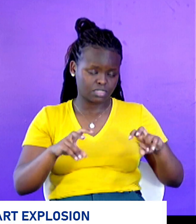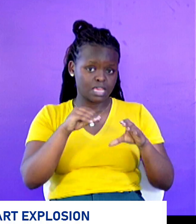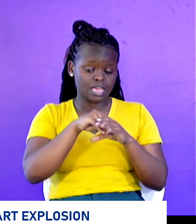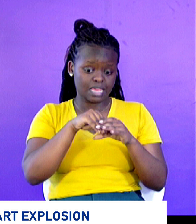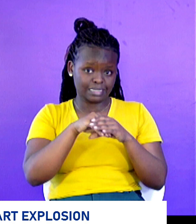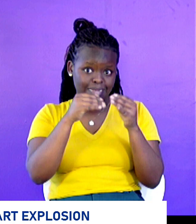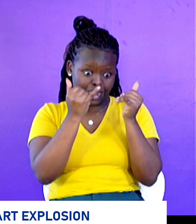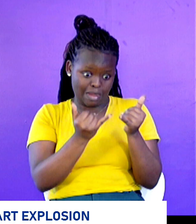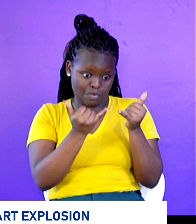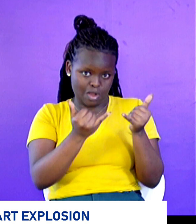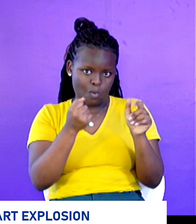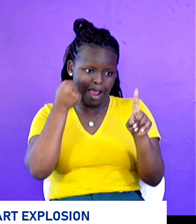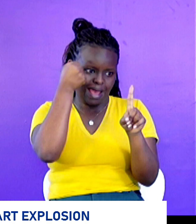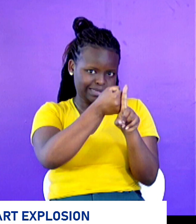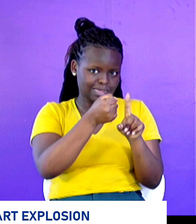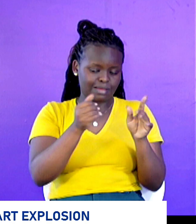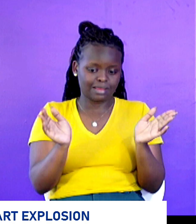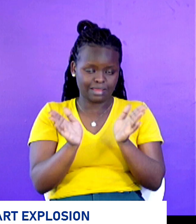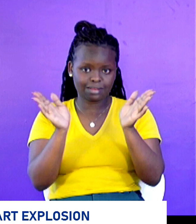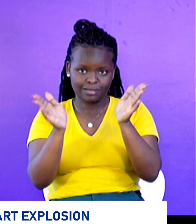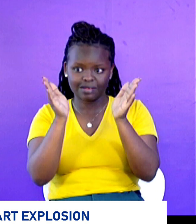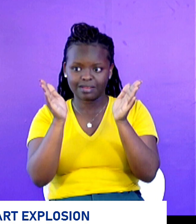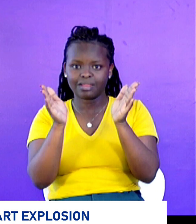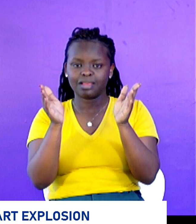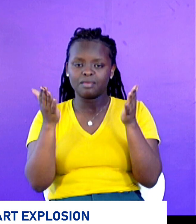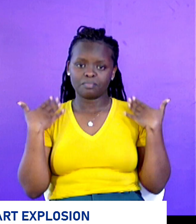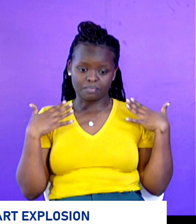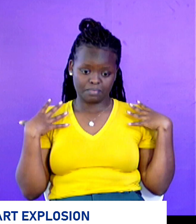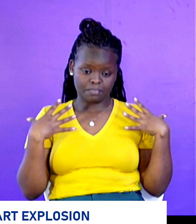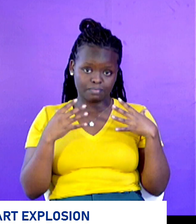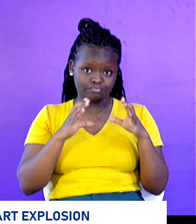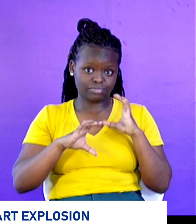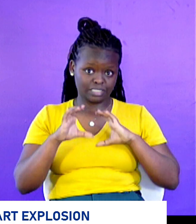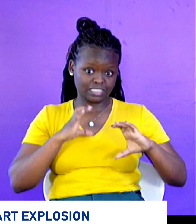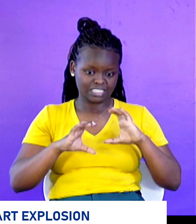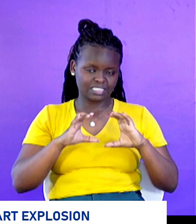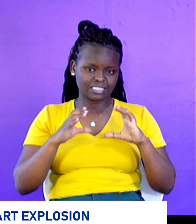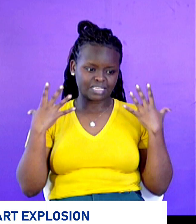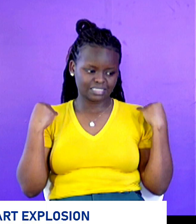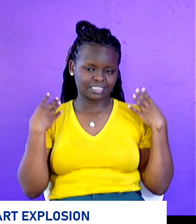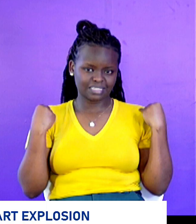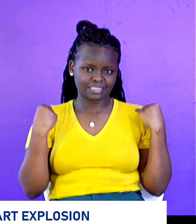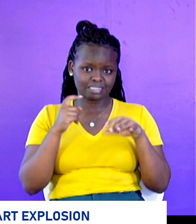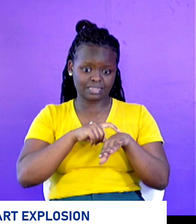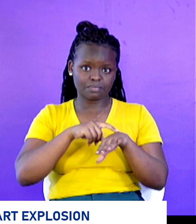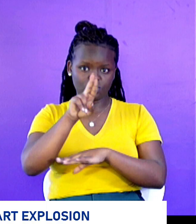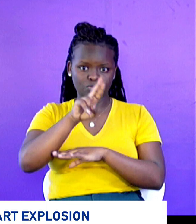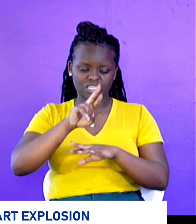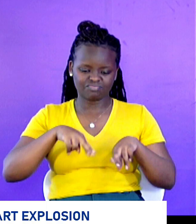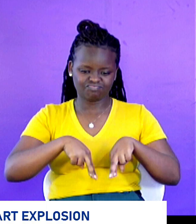the latest attack and urged residents to exercise caution when using rural